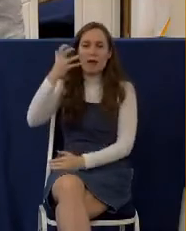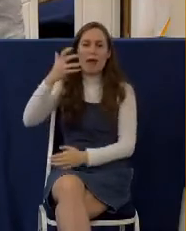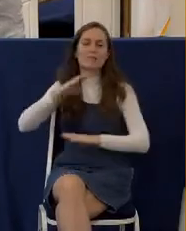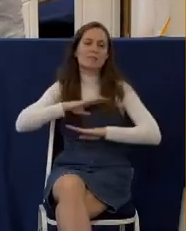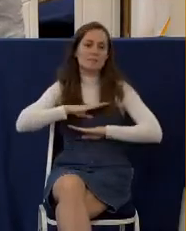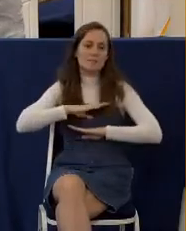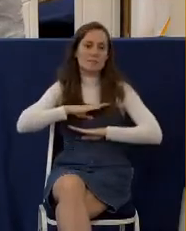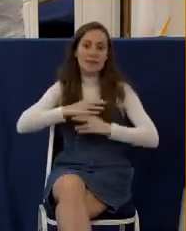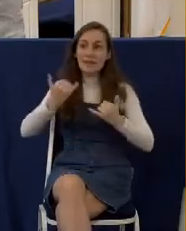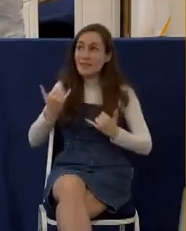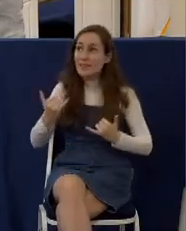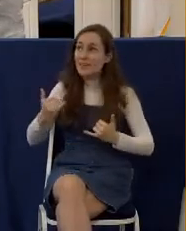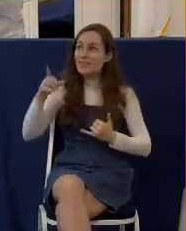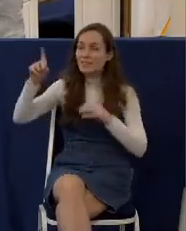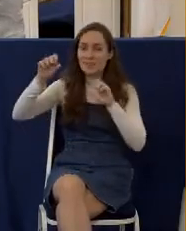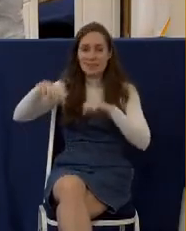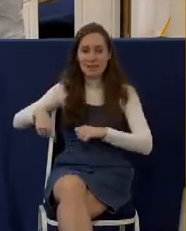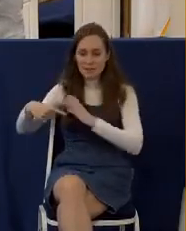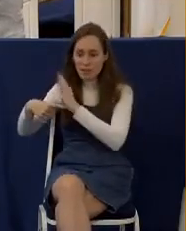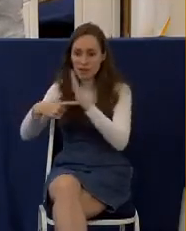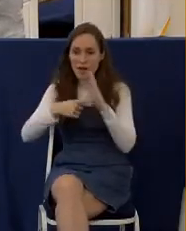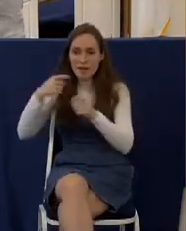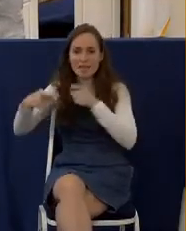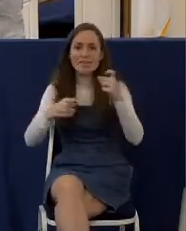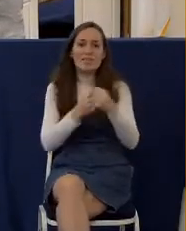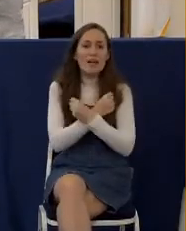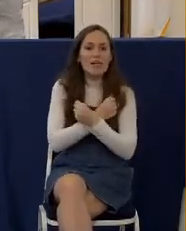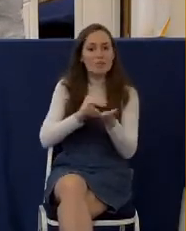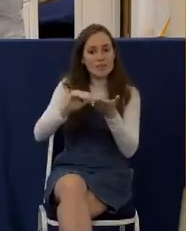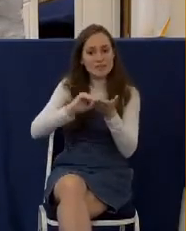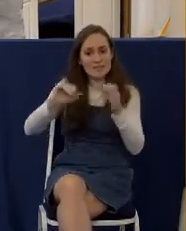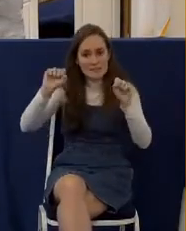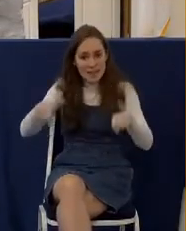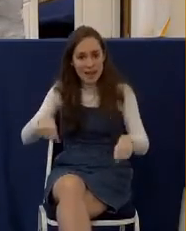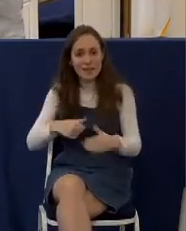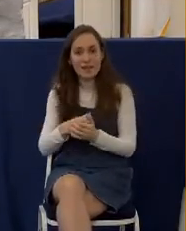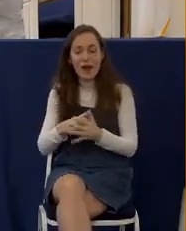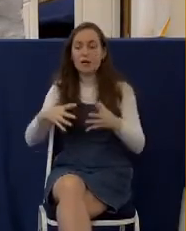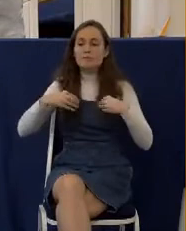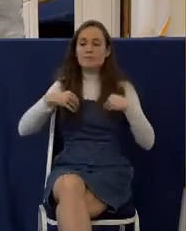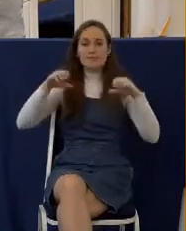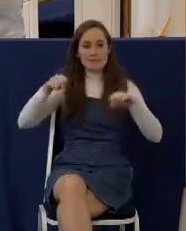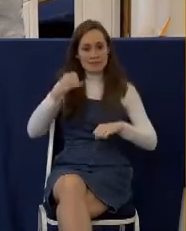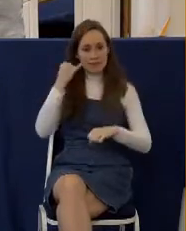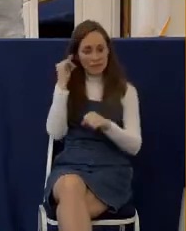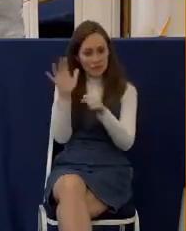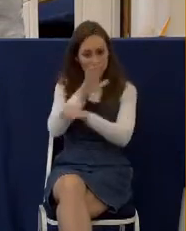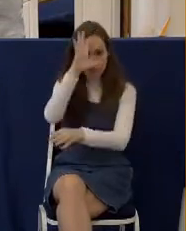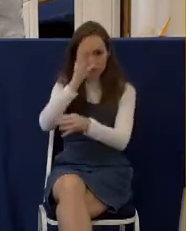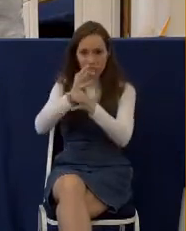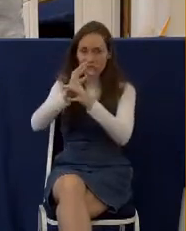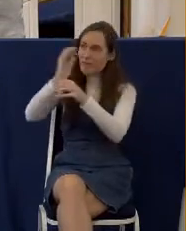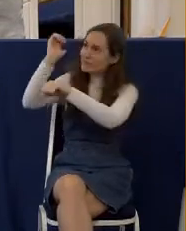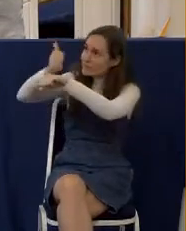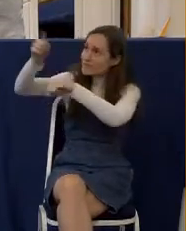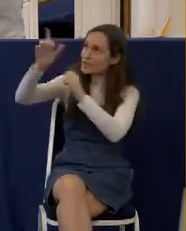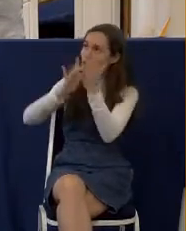you love and forgiveness. And you receive that when you put your full faith in Jesus Christ.